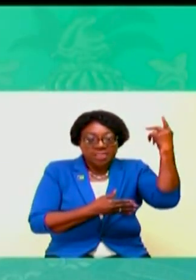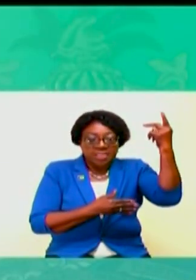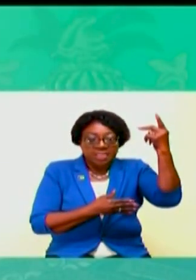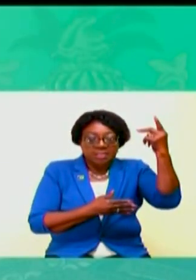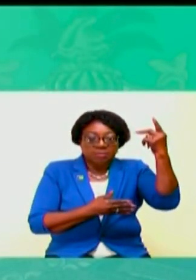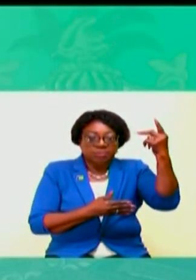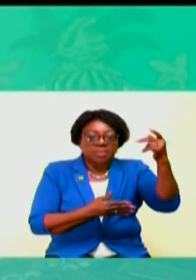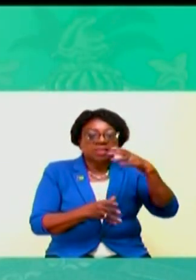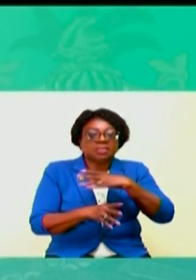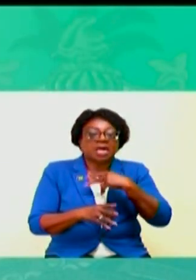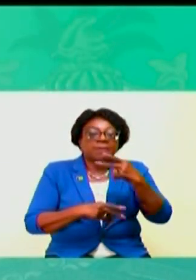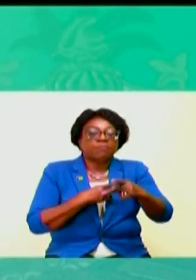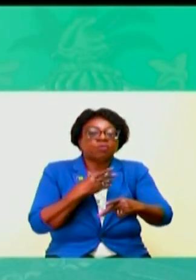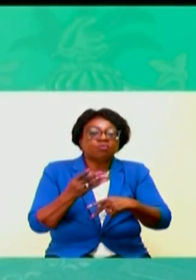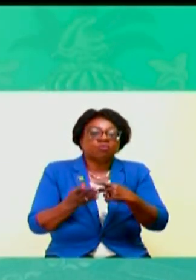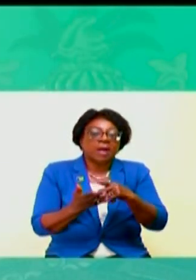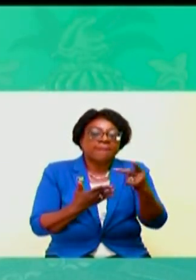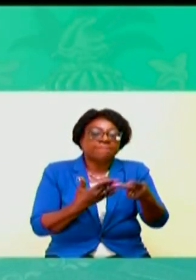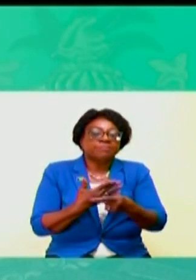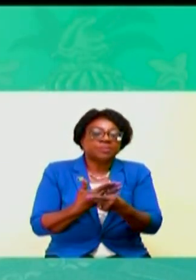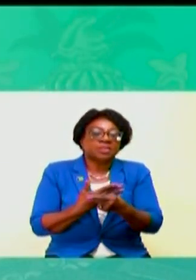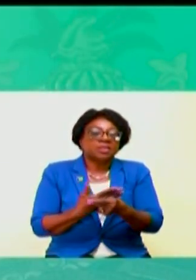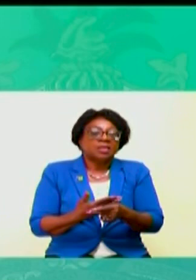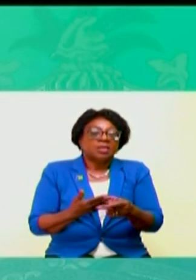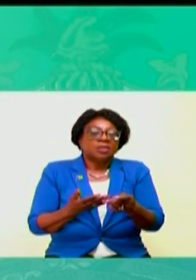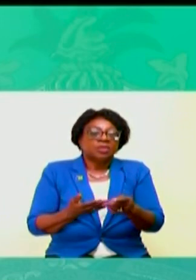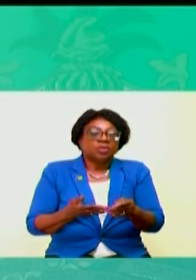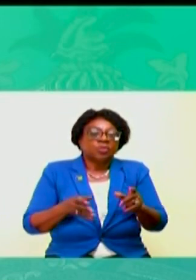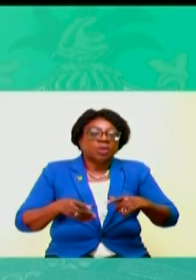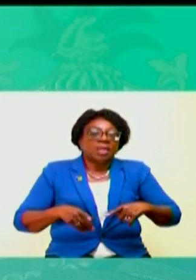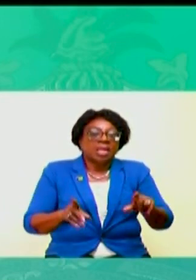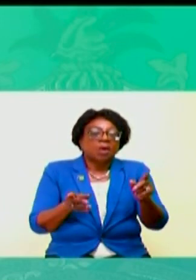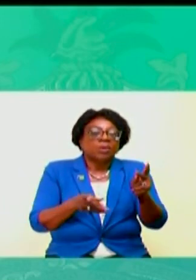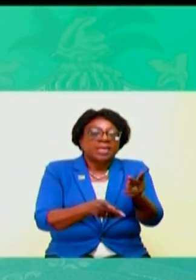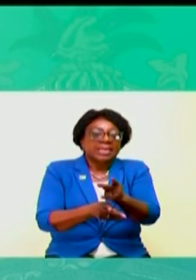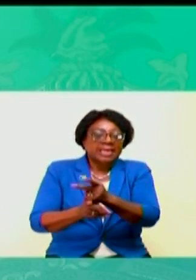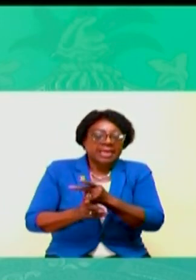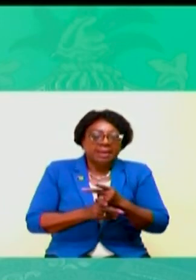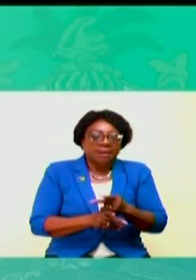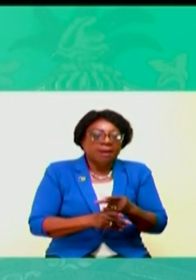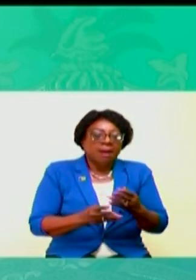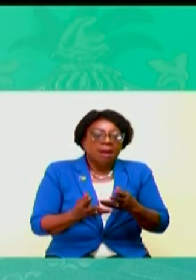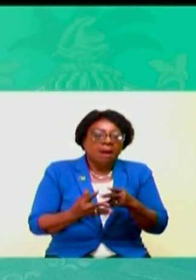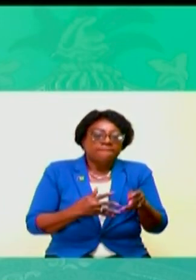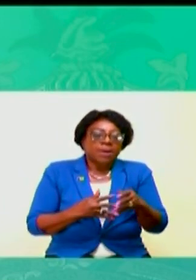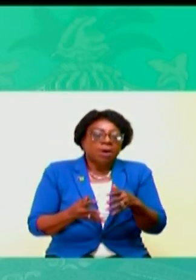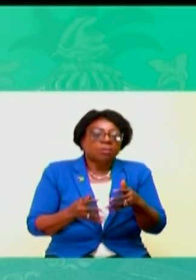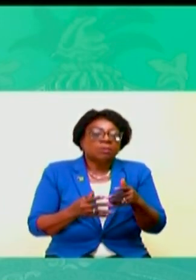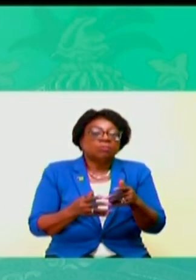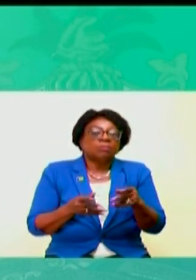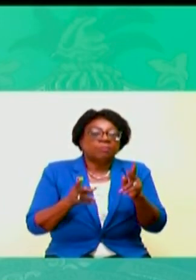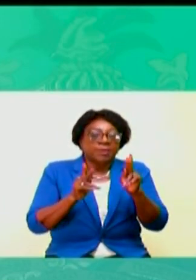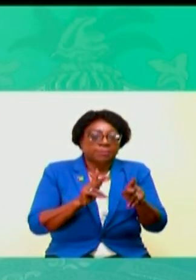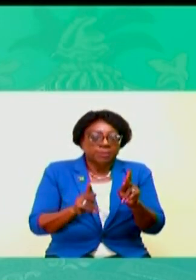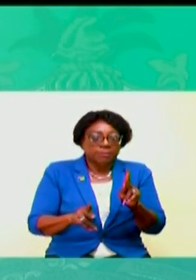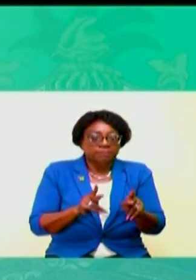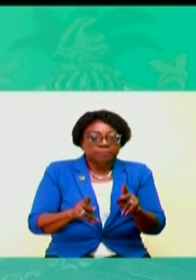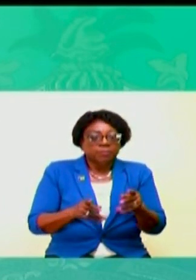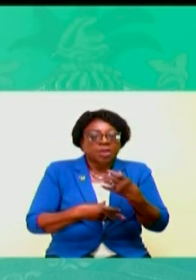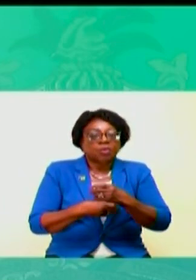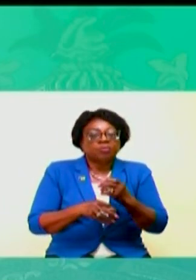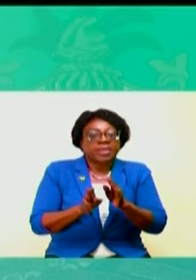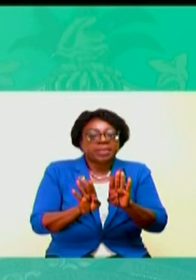conflict and foster a sense of concern and care among Carmichael residents, organizing community projects, creating